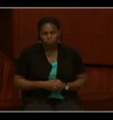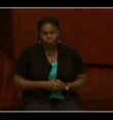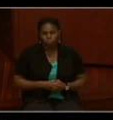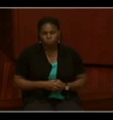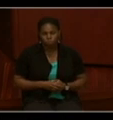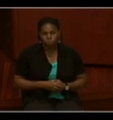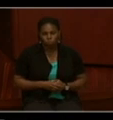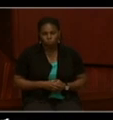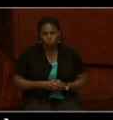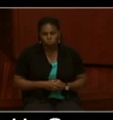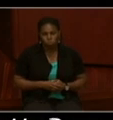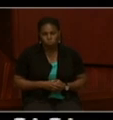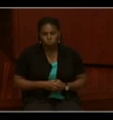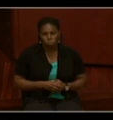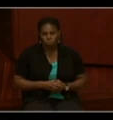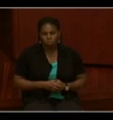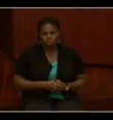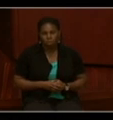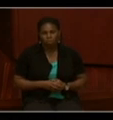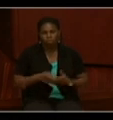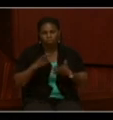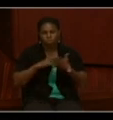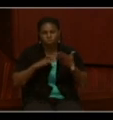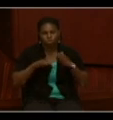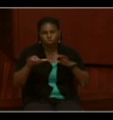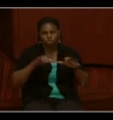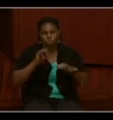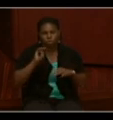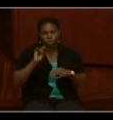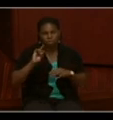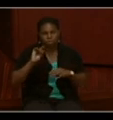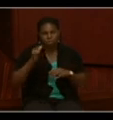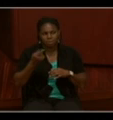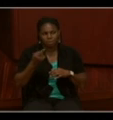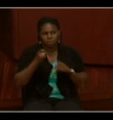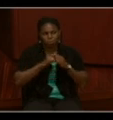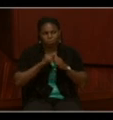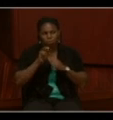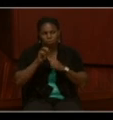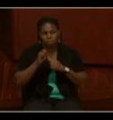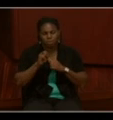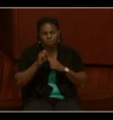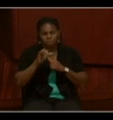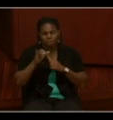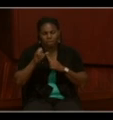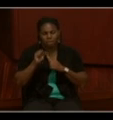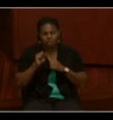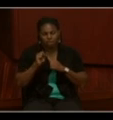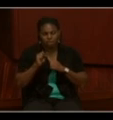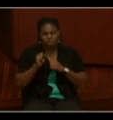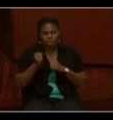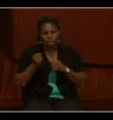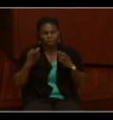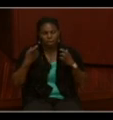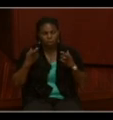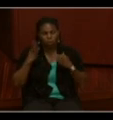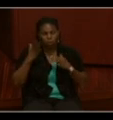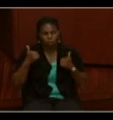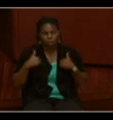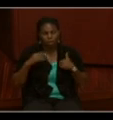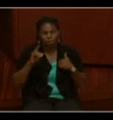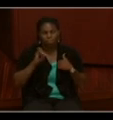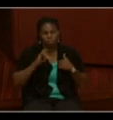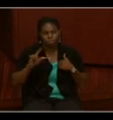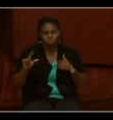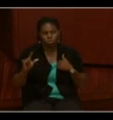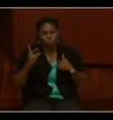also point researchers to do an index search request with USCIS in the hopes that they might have tools to